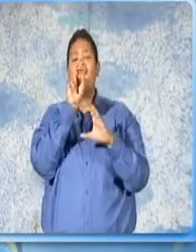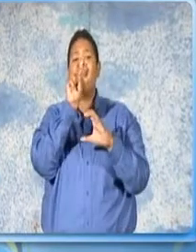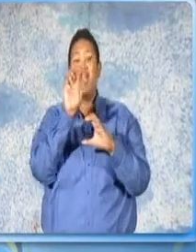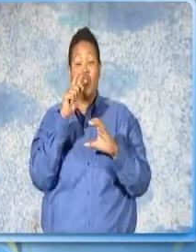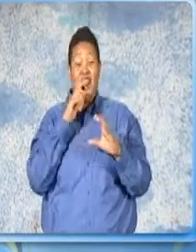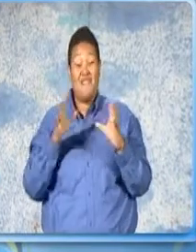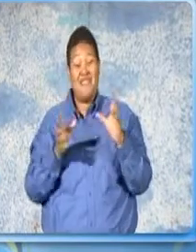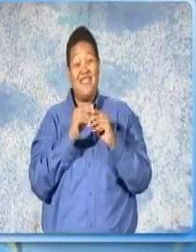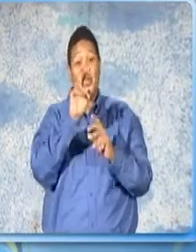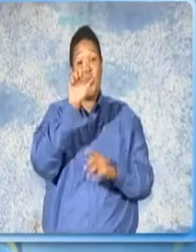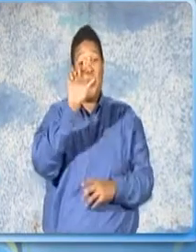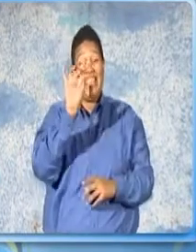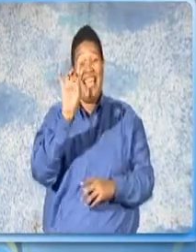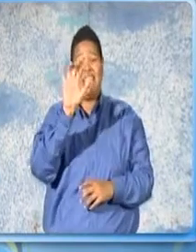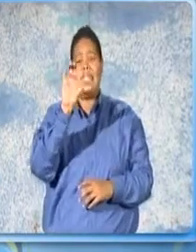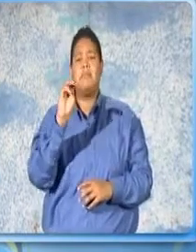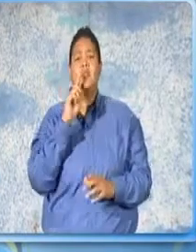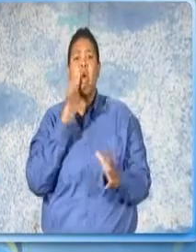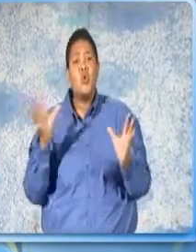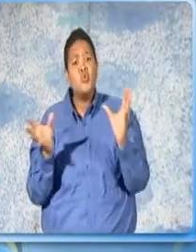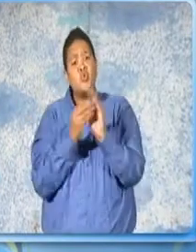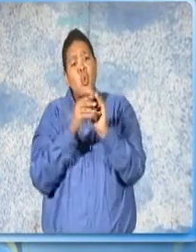it?